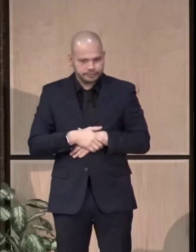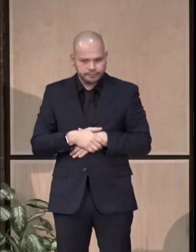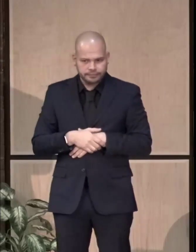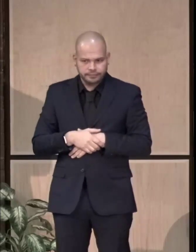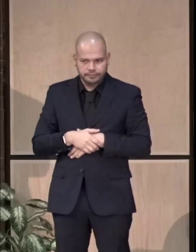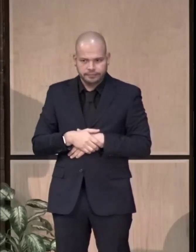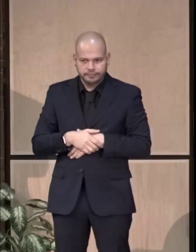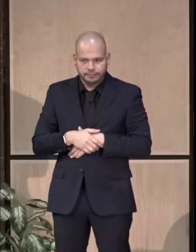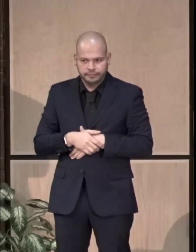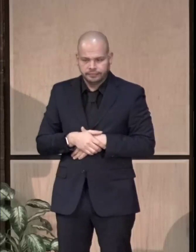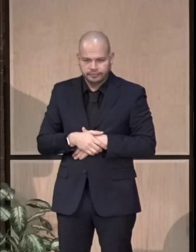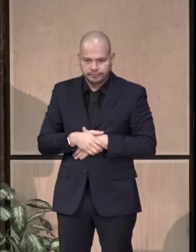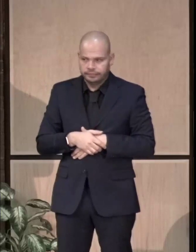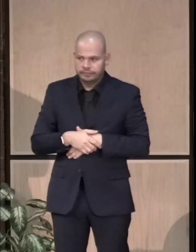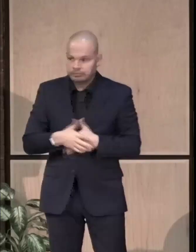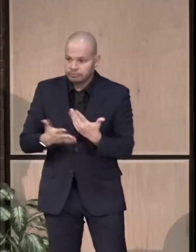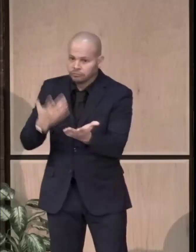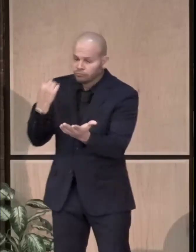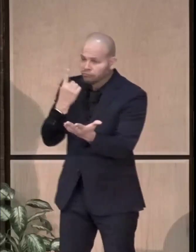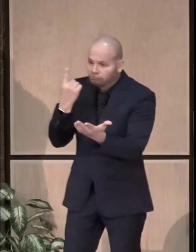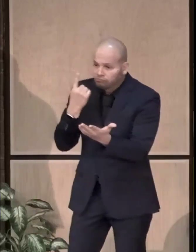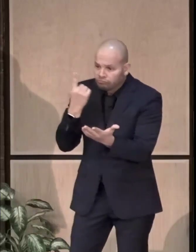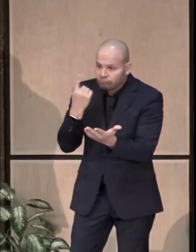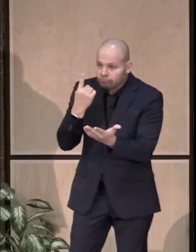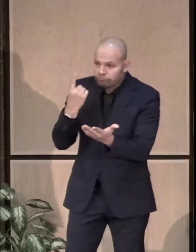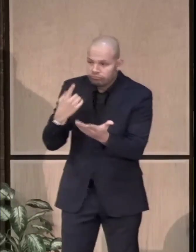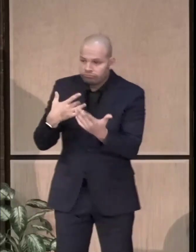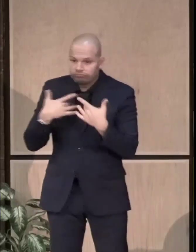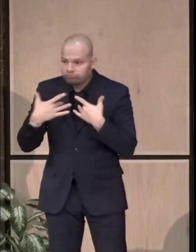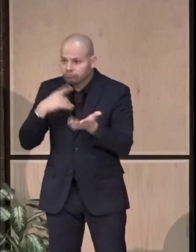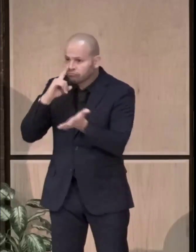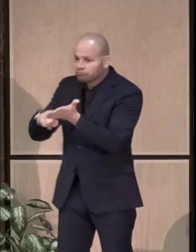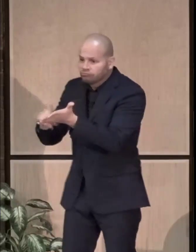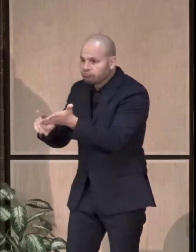And normally are cars searched? No.